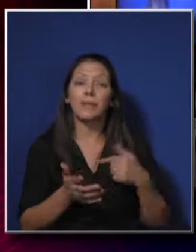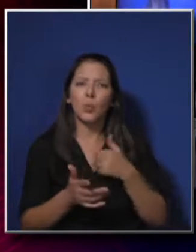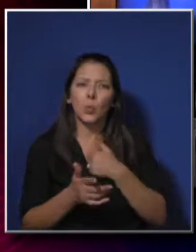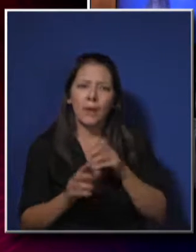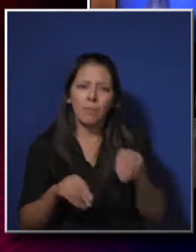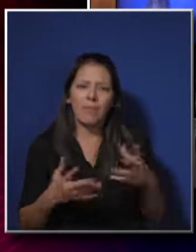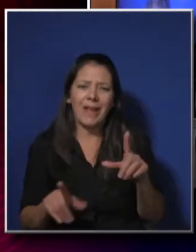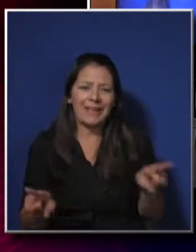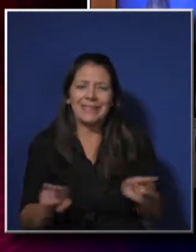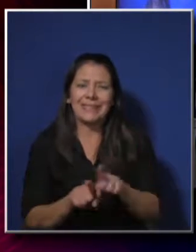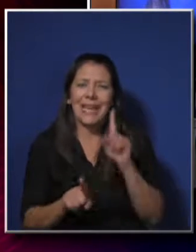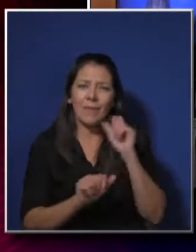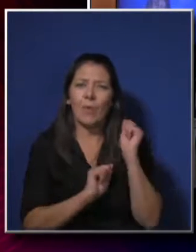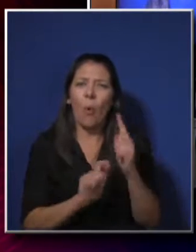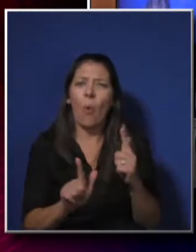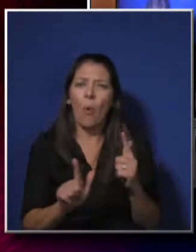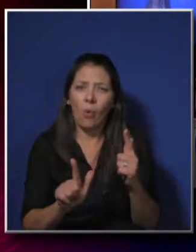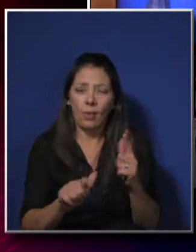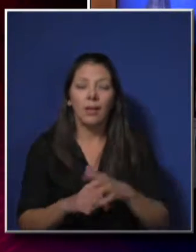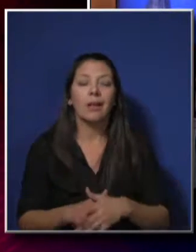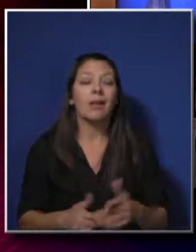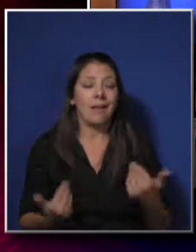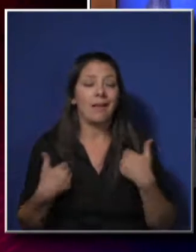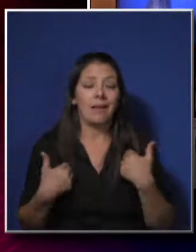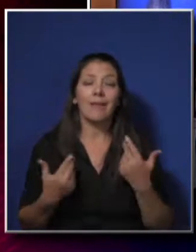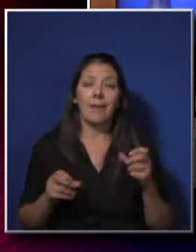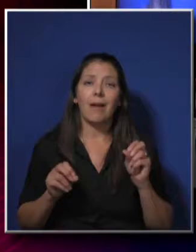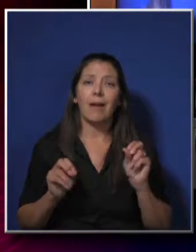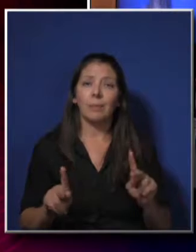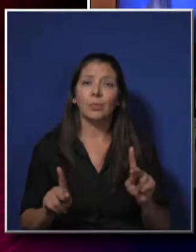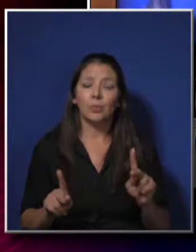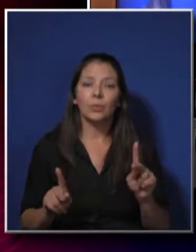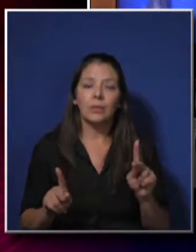all. We have an opportunity